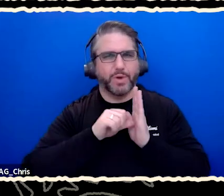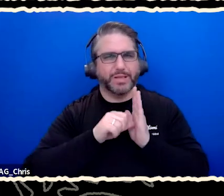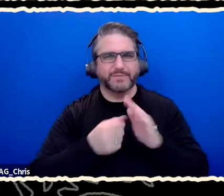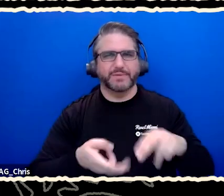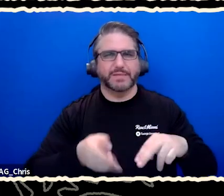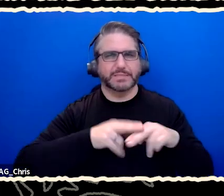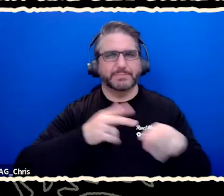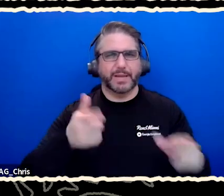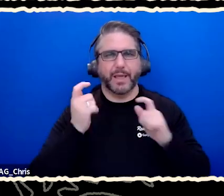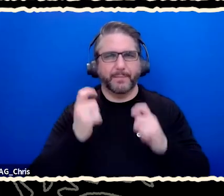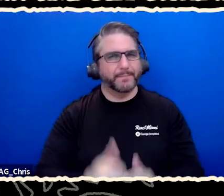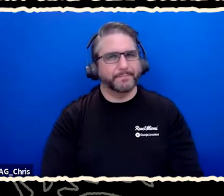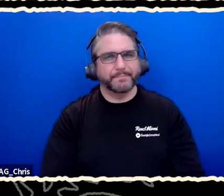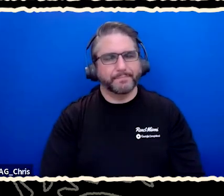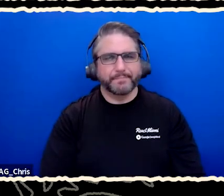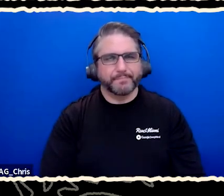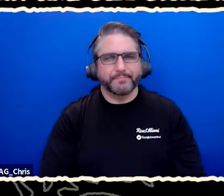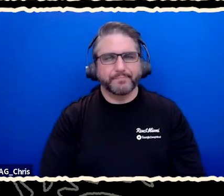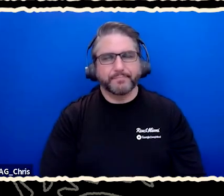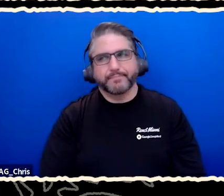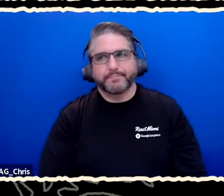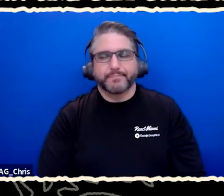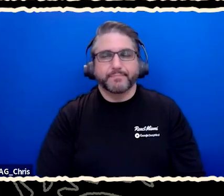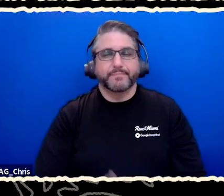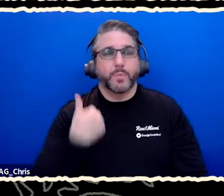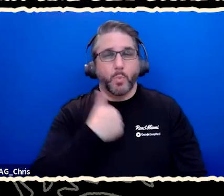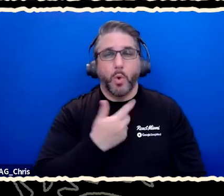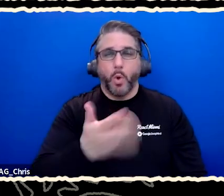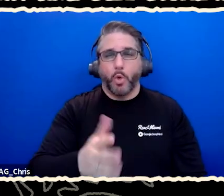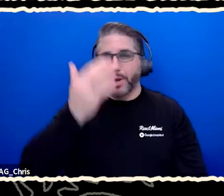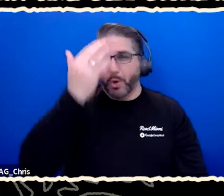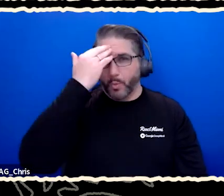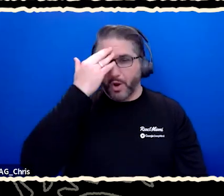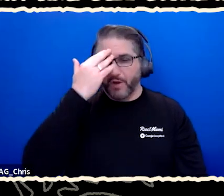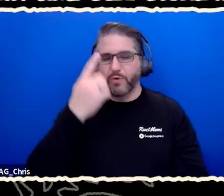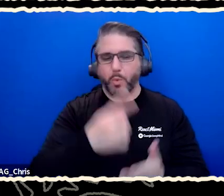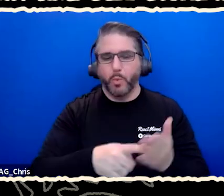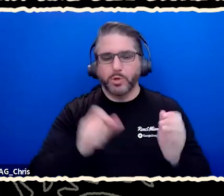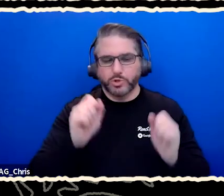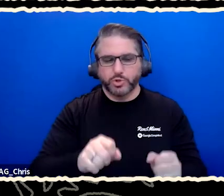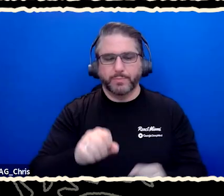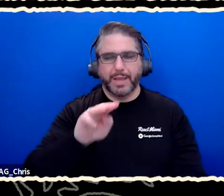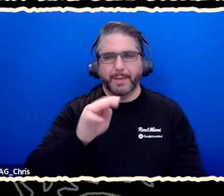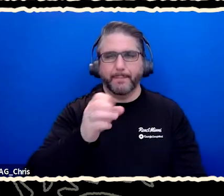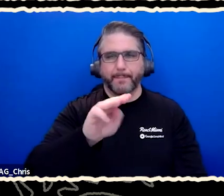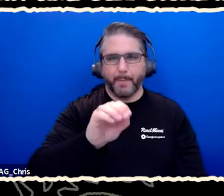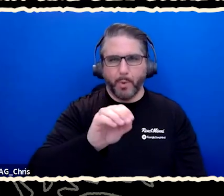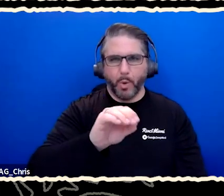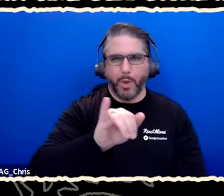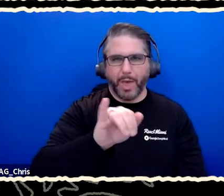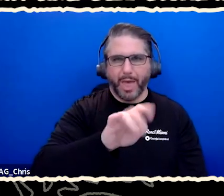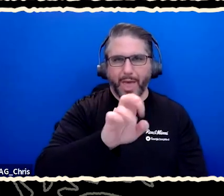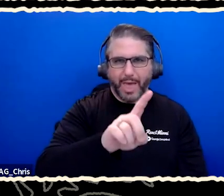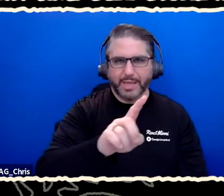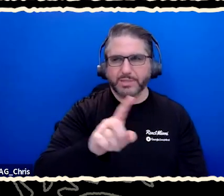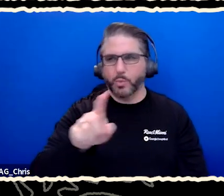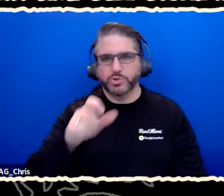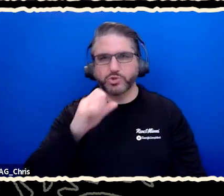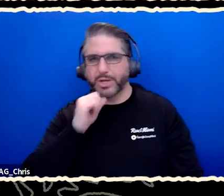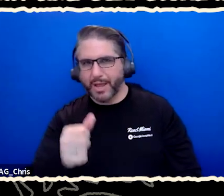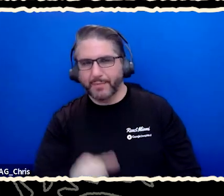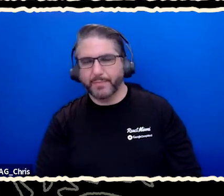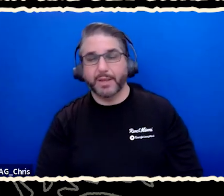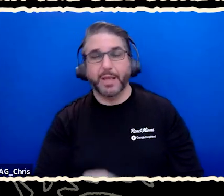up. We're kind of already aware what should be memoized and what shouldn't. And for example, the